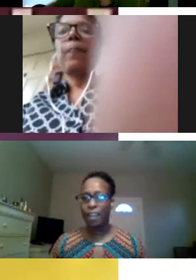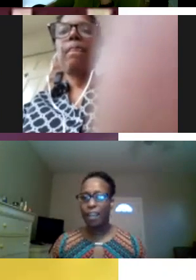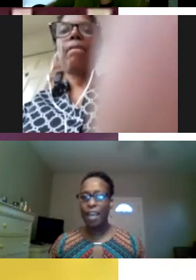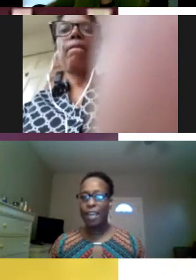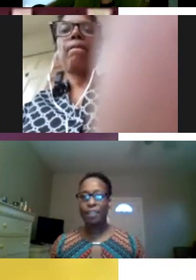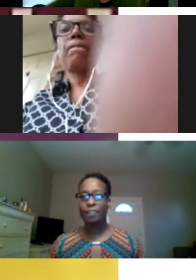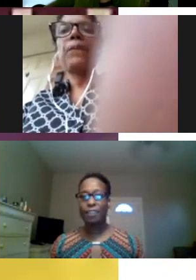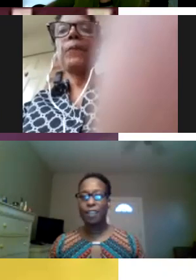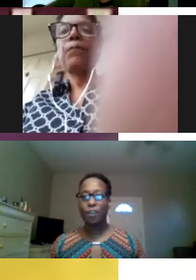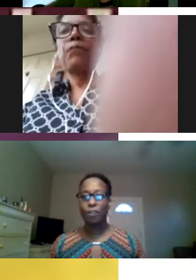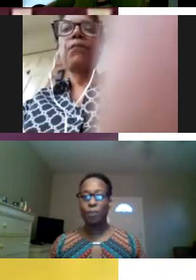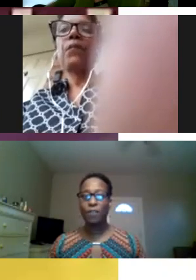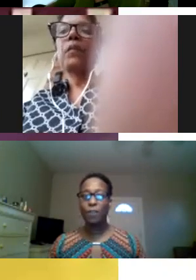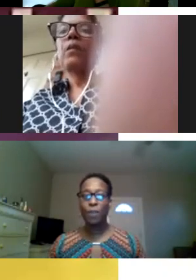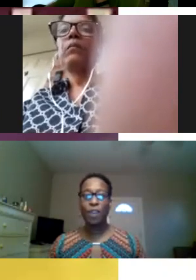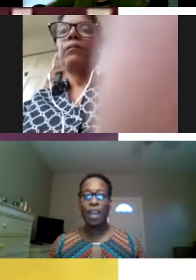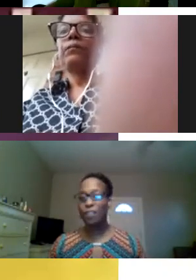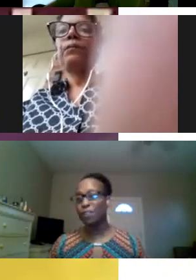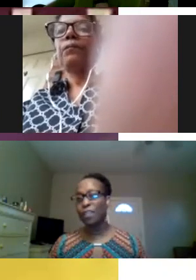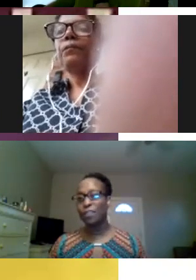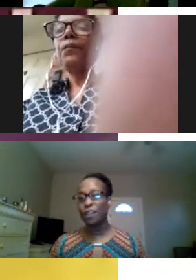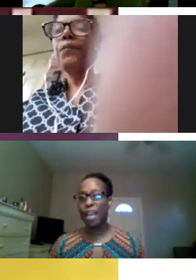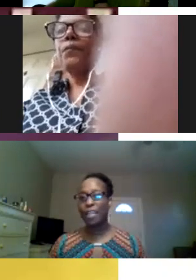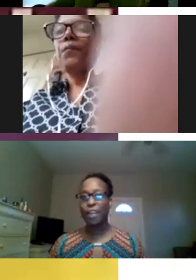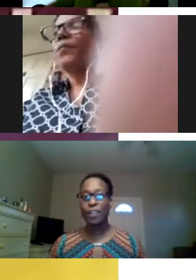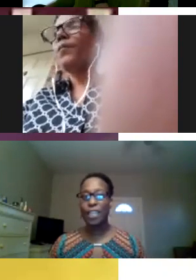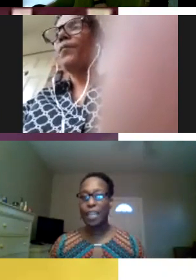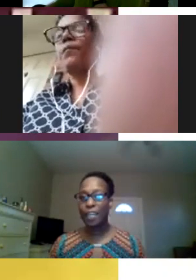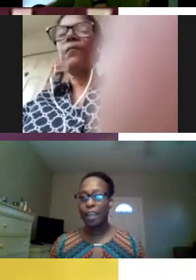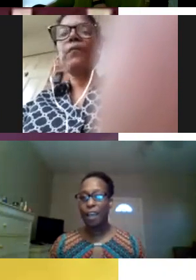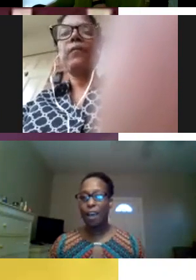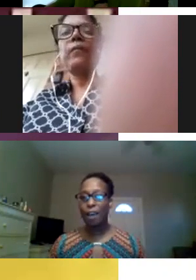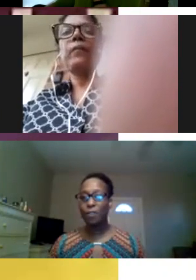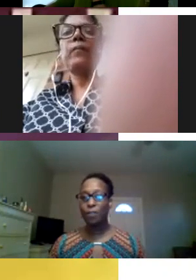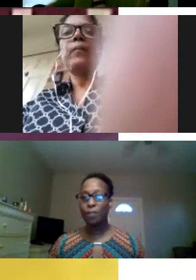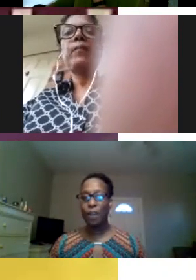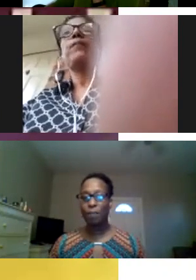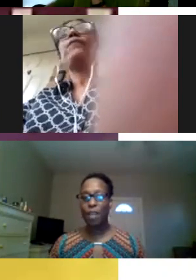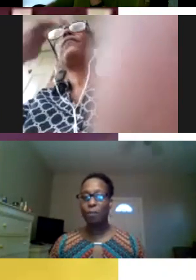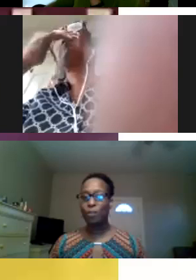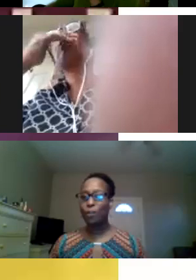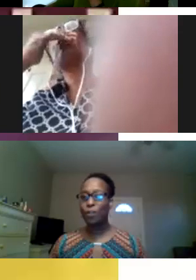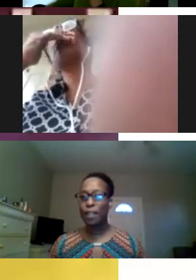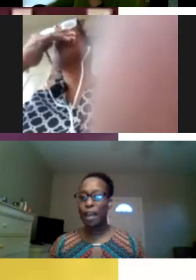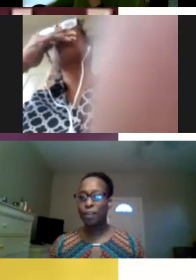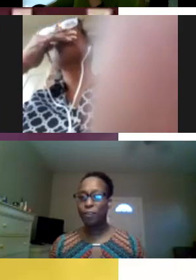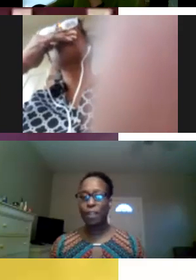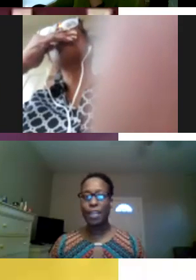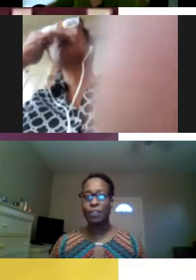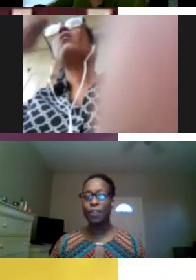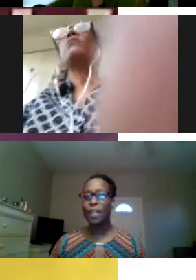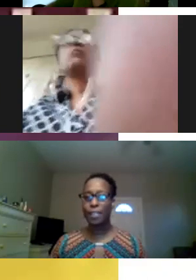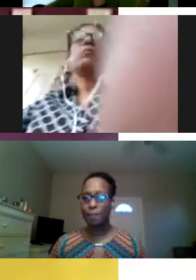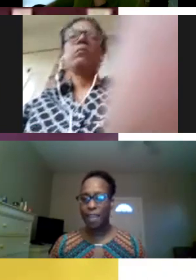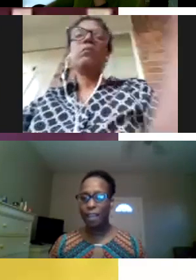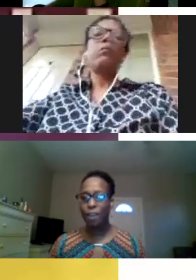shit. Like, you know, even when you have insurance, you're not guaranteed to like be able to go to the doctor or to get